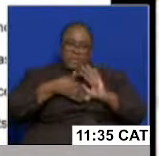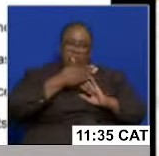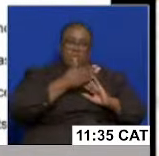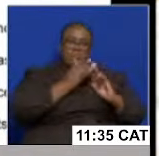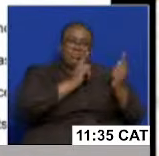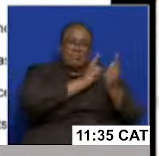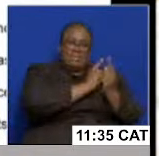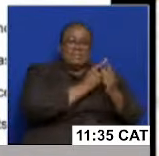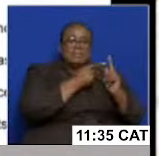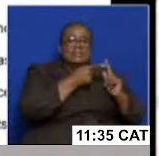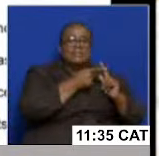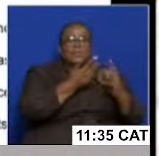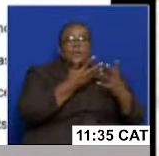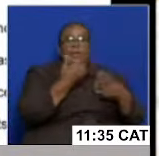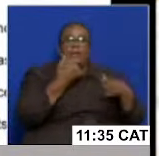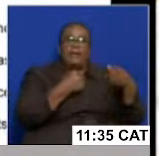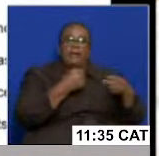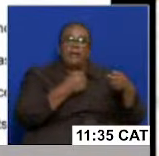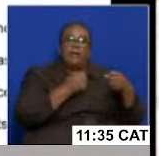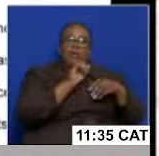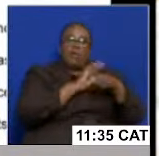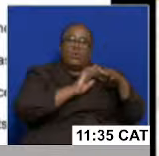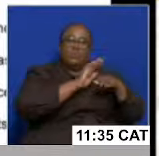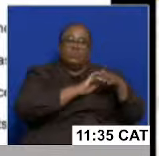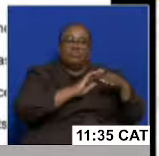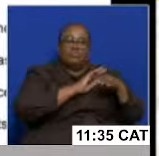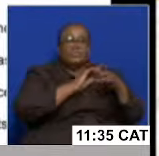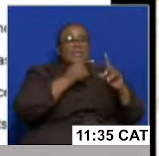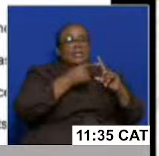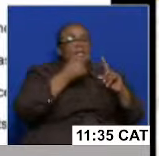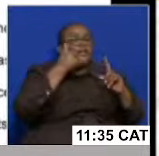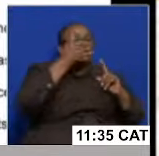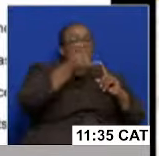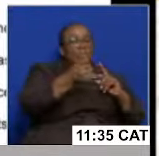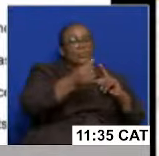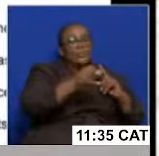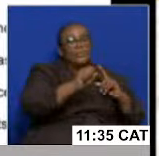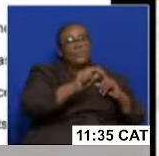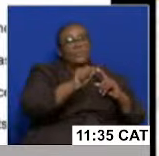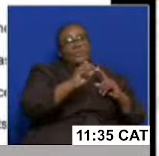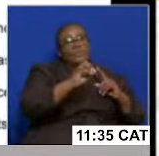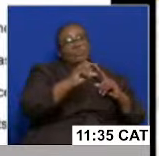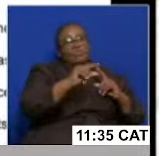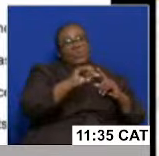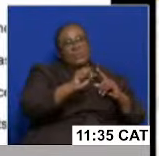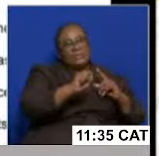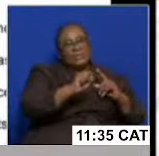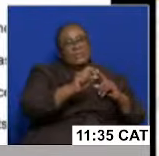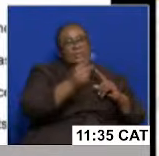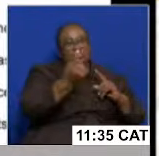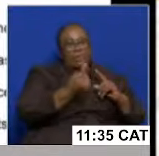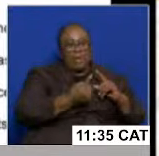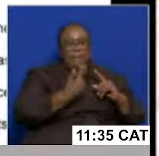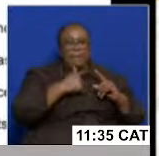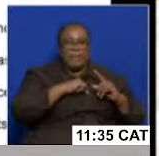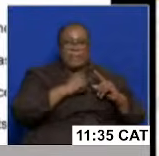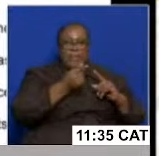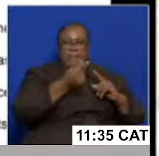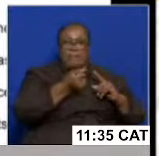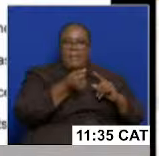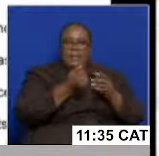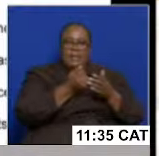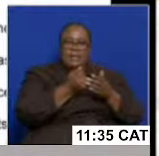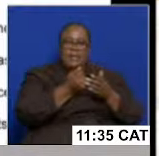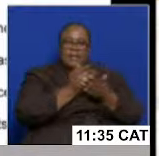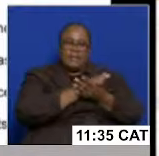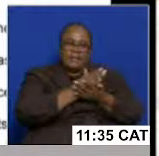wash. He then phoned Officer Stolz to come to the car wash. We shared the money equally amongst 5